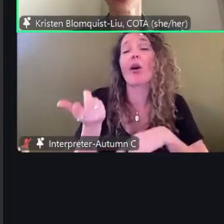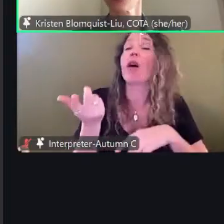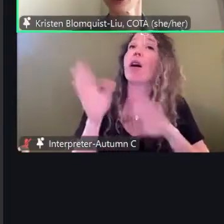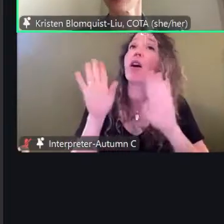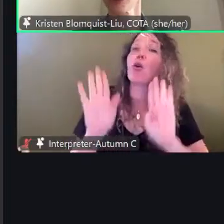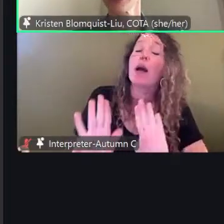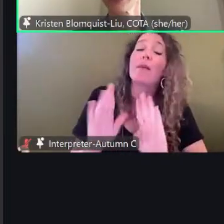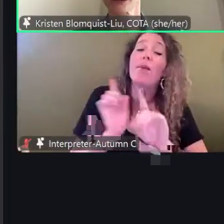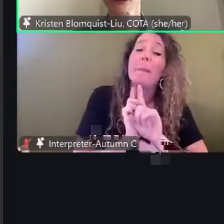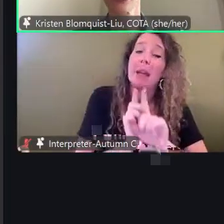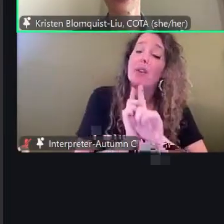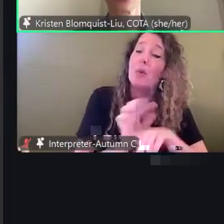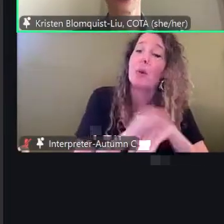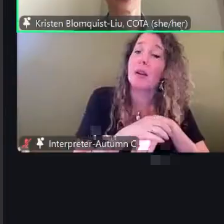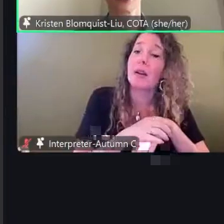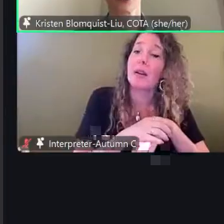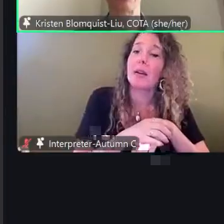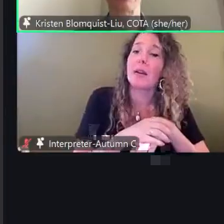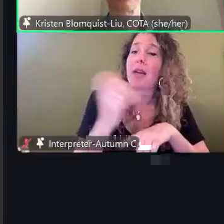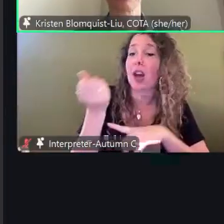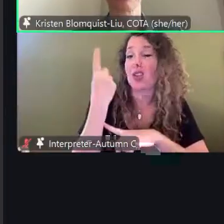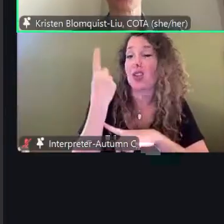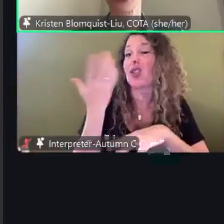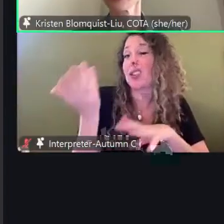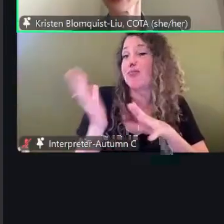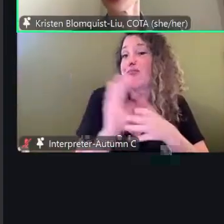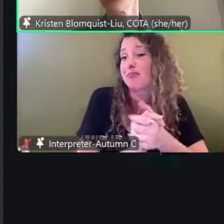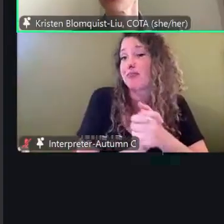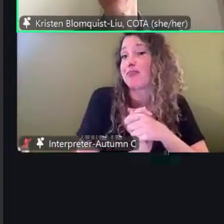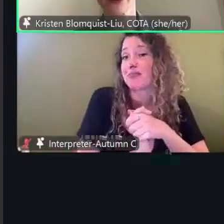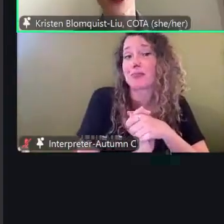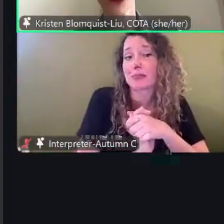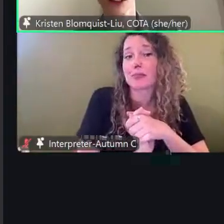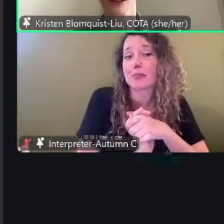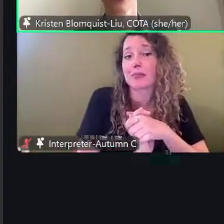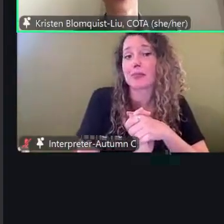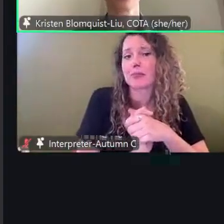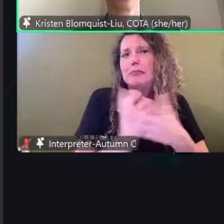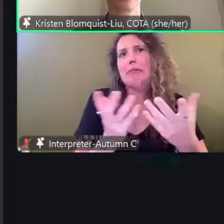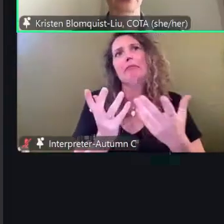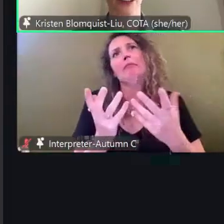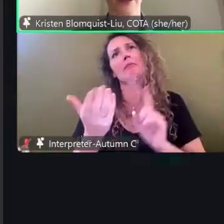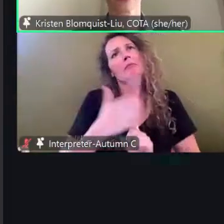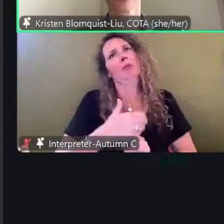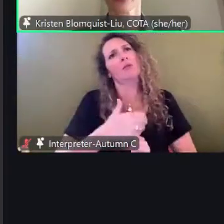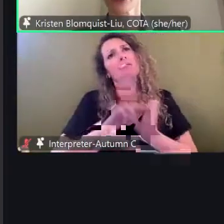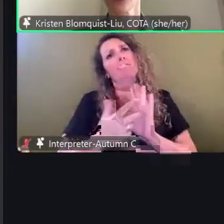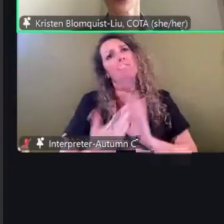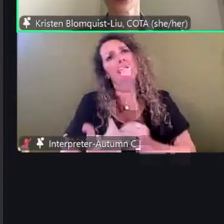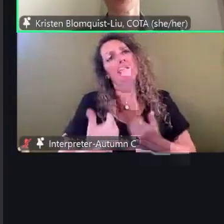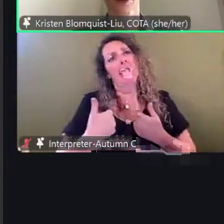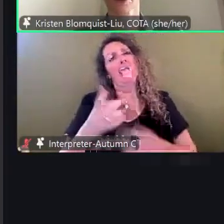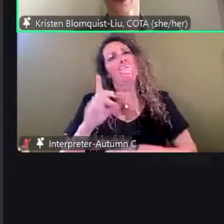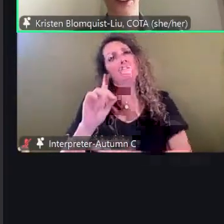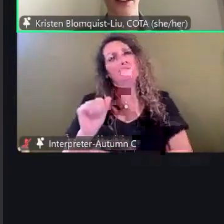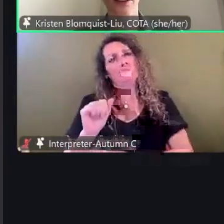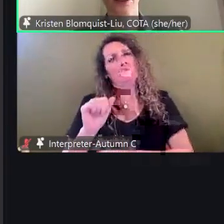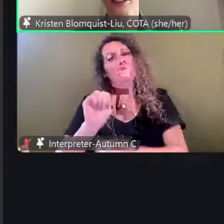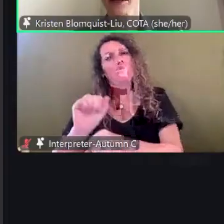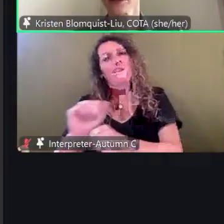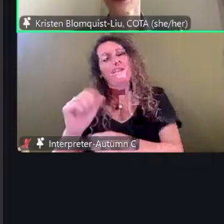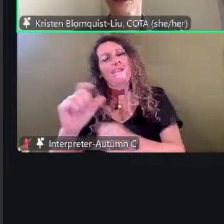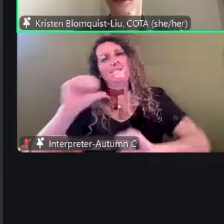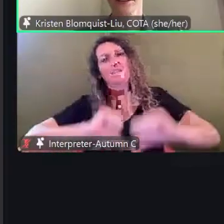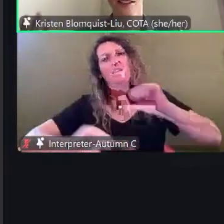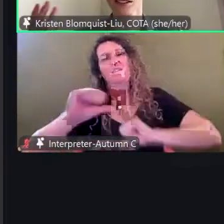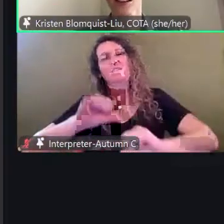that has also kind of understood what it's like to have a disability in science, and then also just bringing awareness